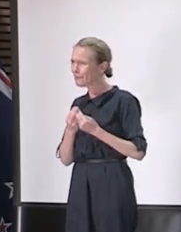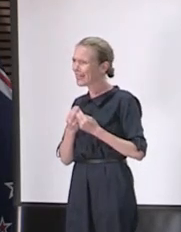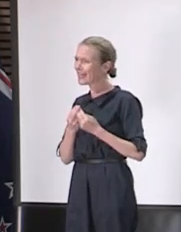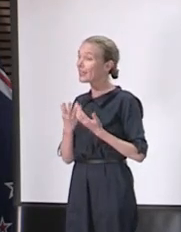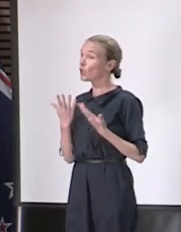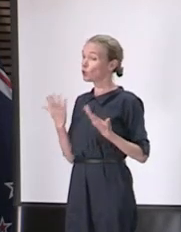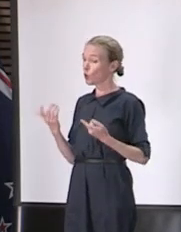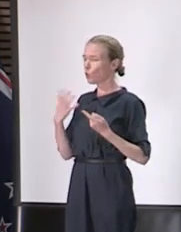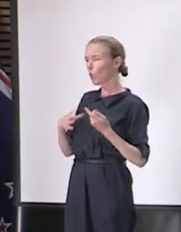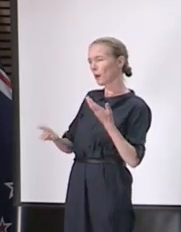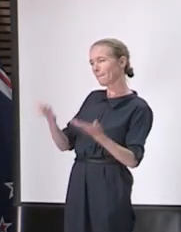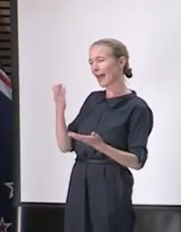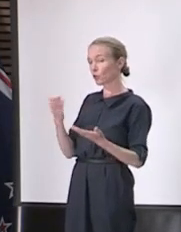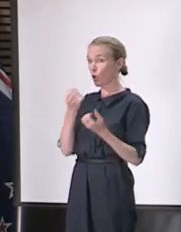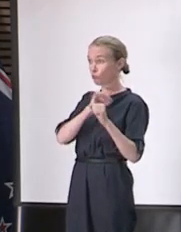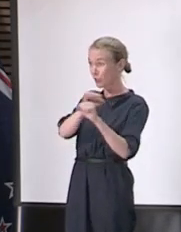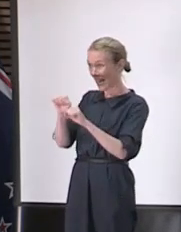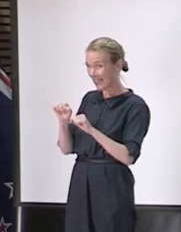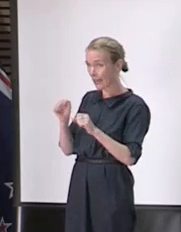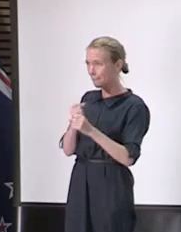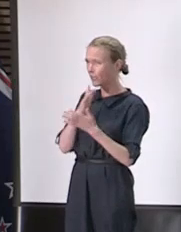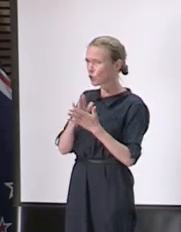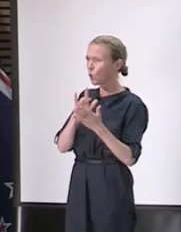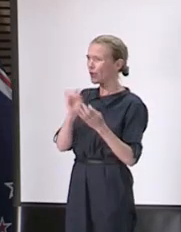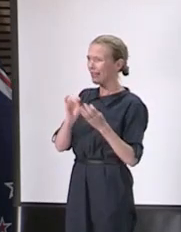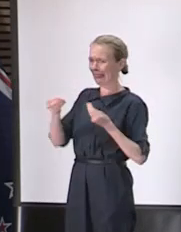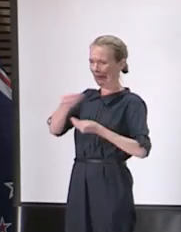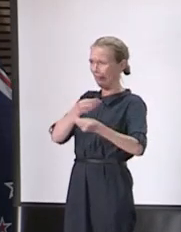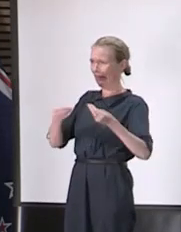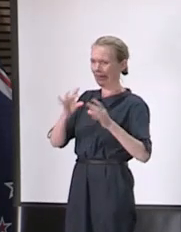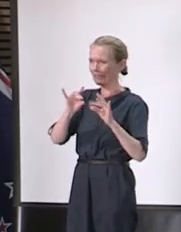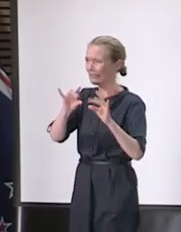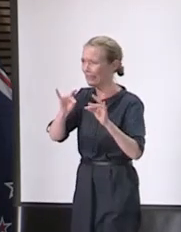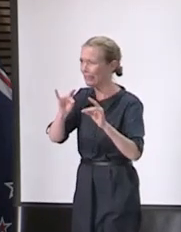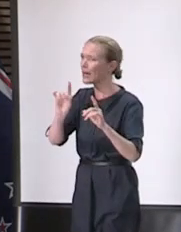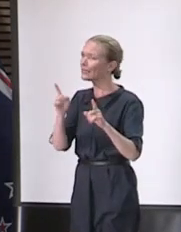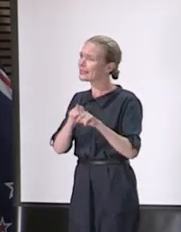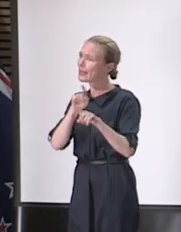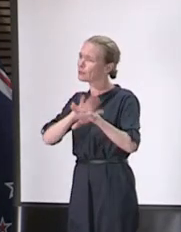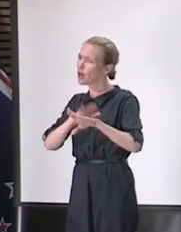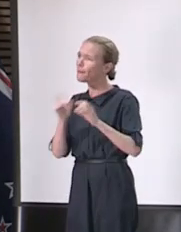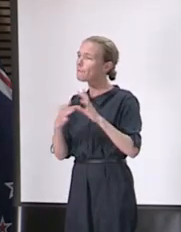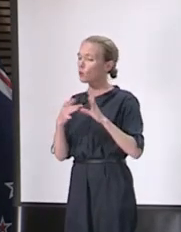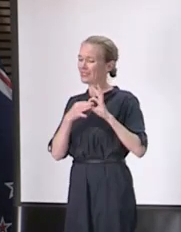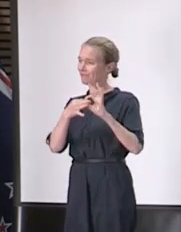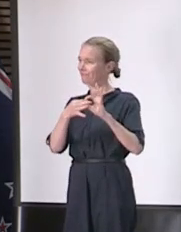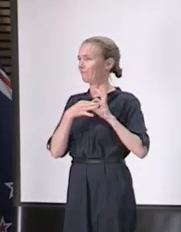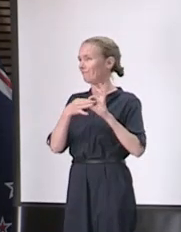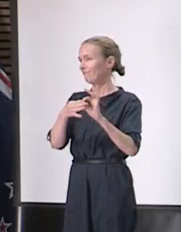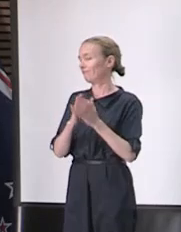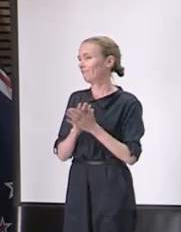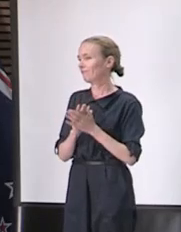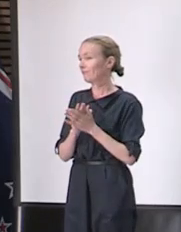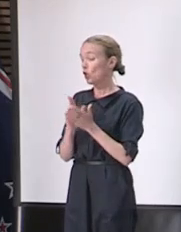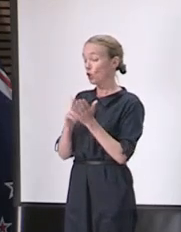when someone is unwell. On the ground, visits are managed by district health boards, and there will be flexibility